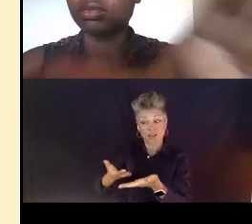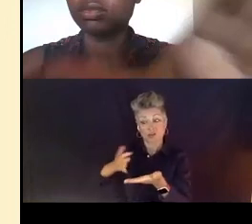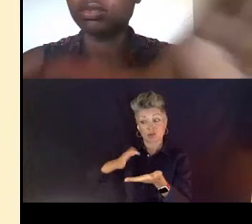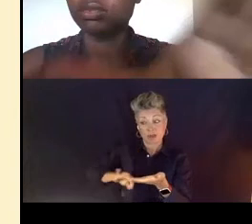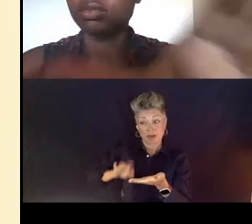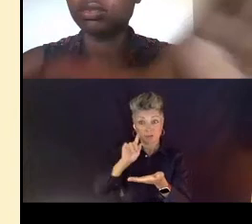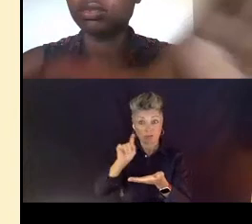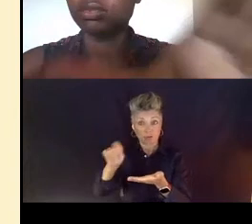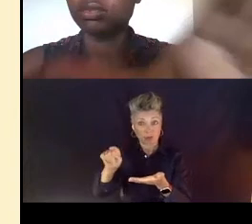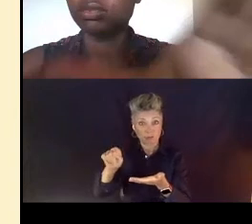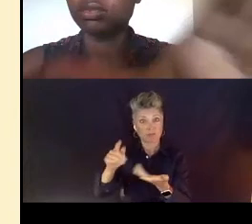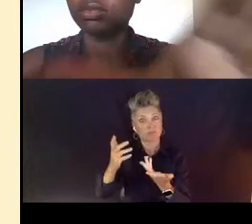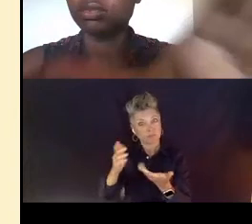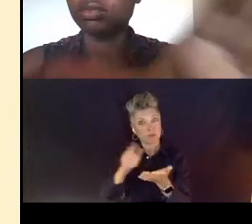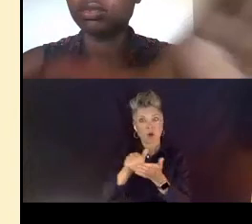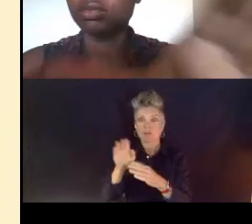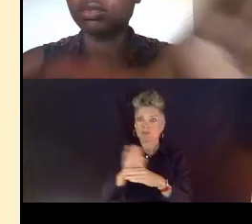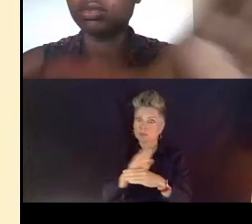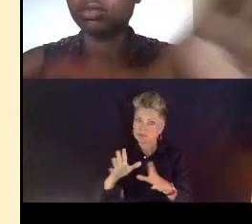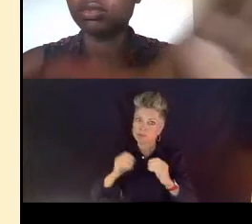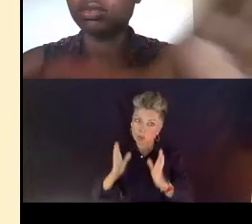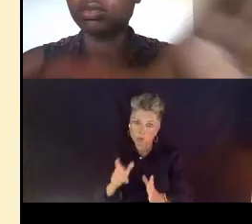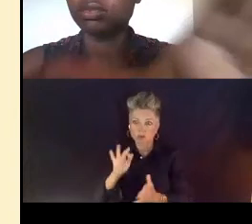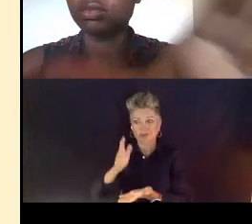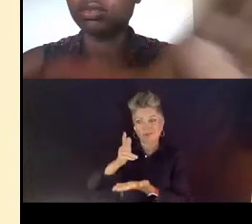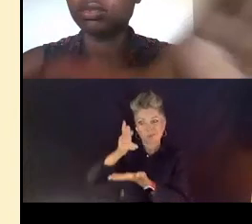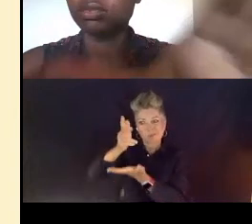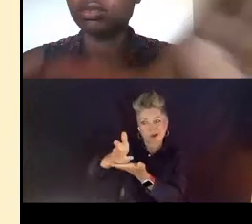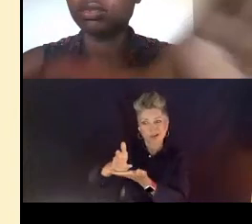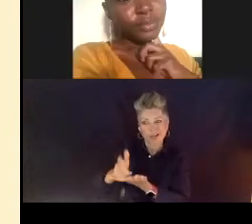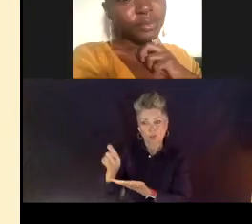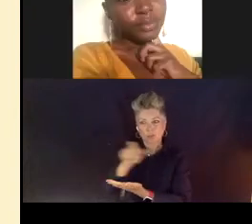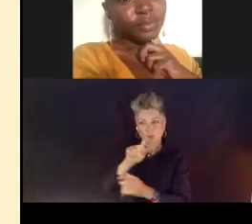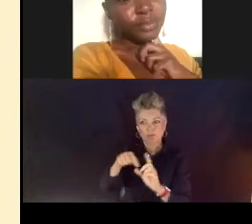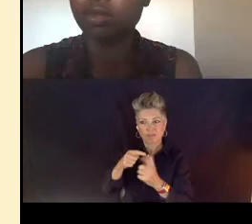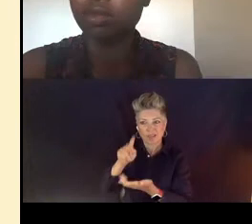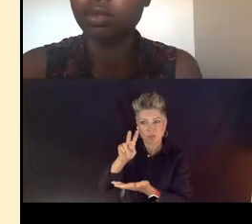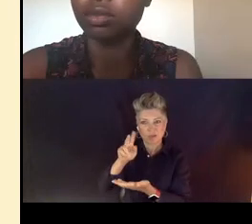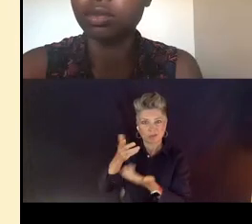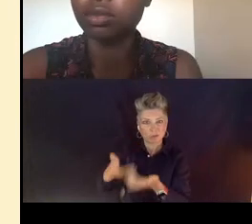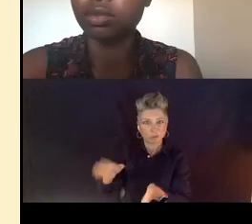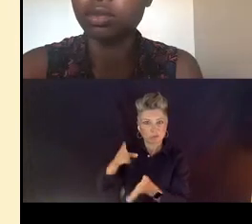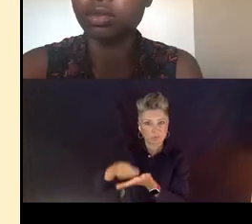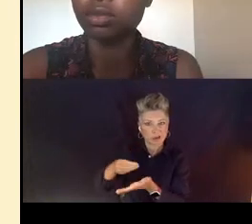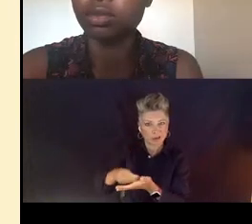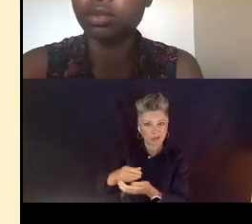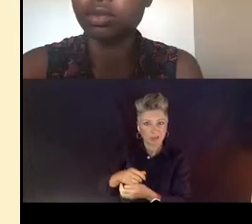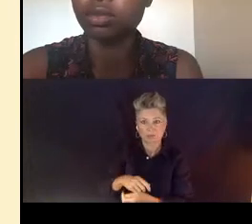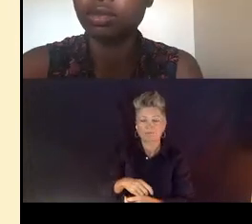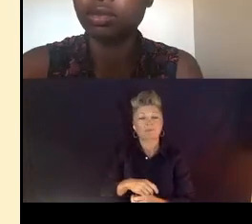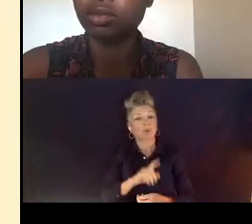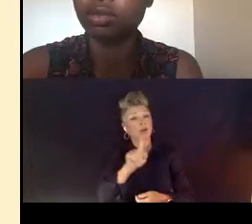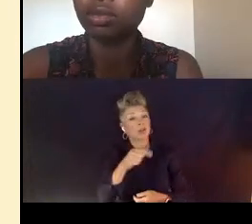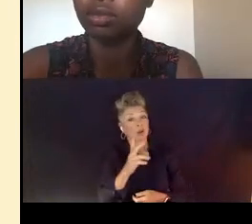since often business owners are so worried if any parking is removed that they would lose money? The only data that we have right now